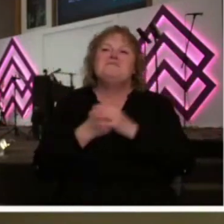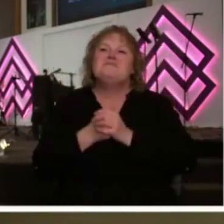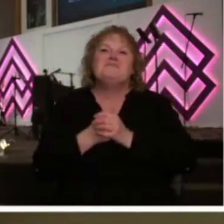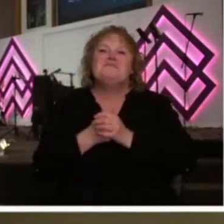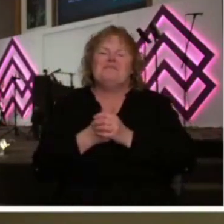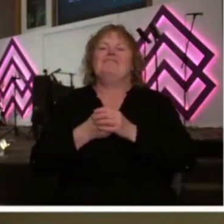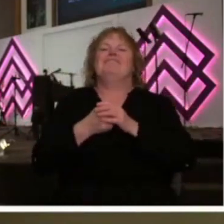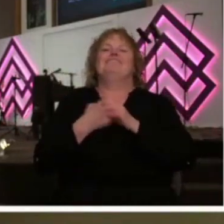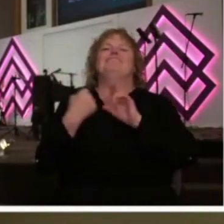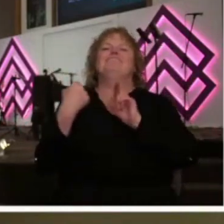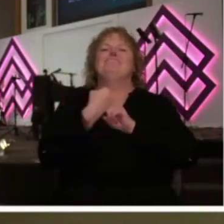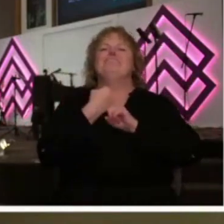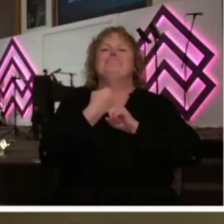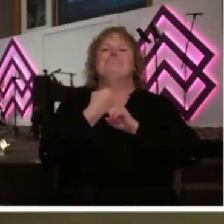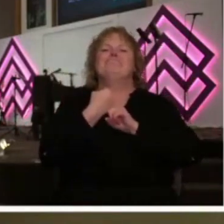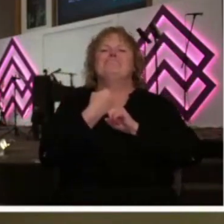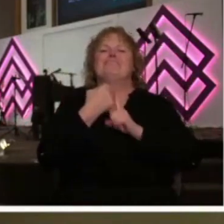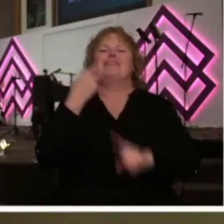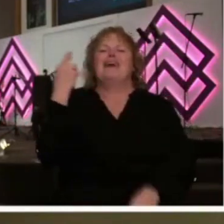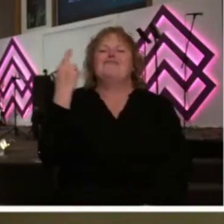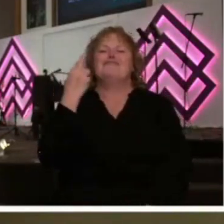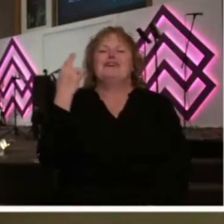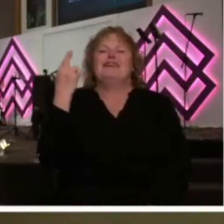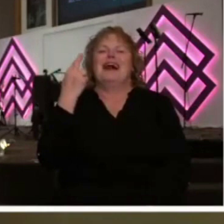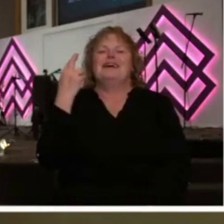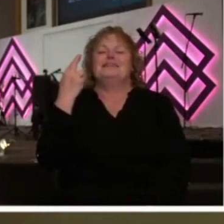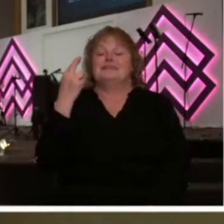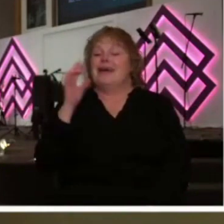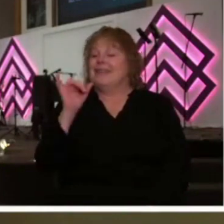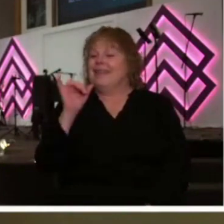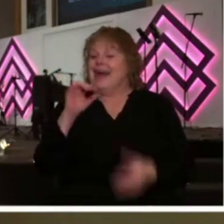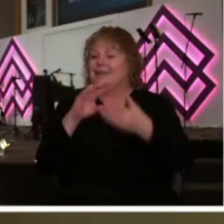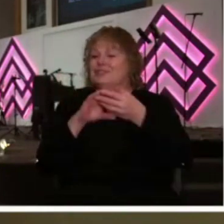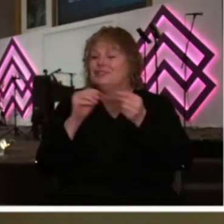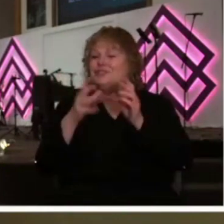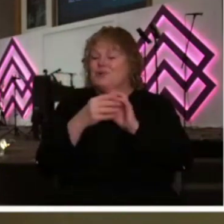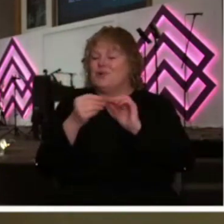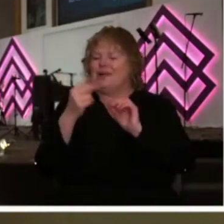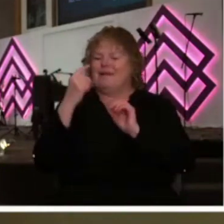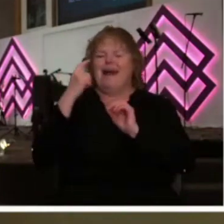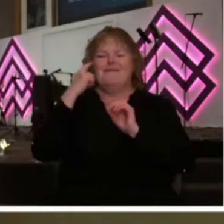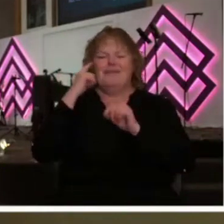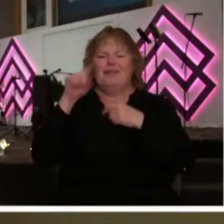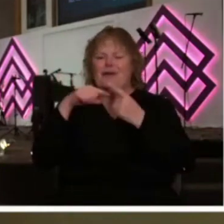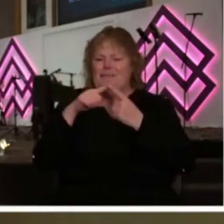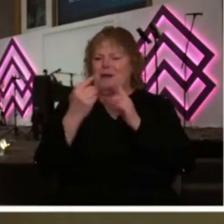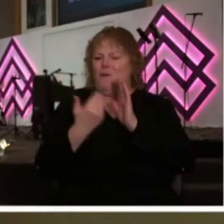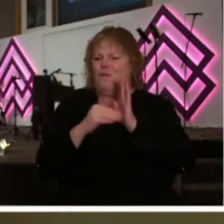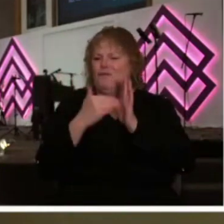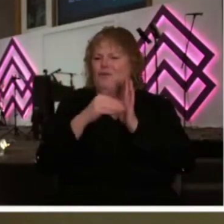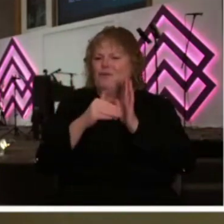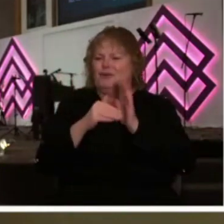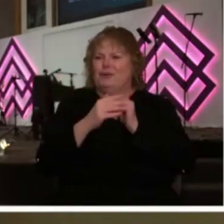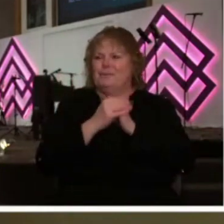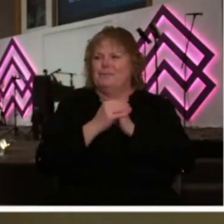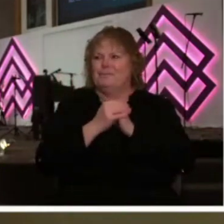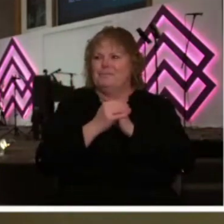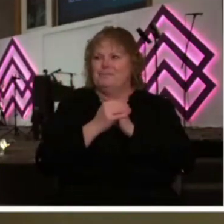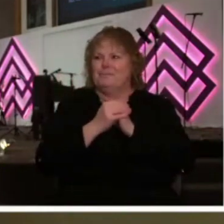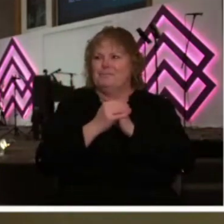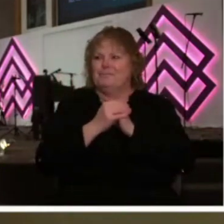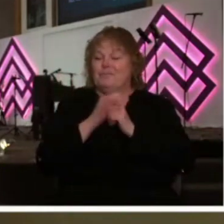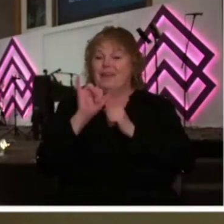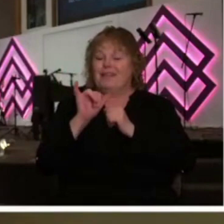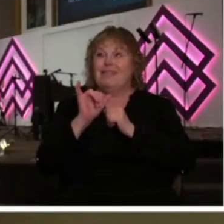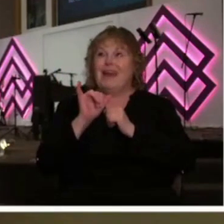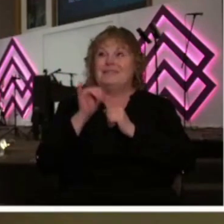Begin to dawn on me, and I've often reflected on this scene, thinking that that picture is an accurate representation